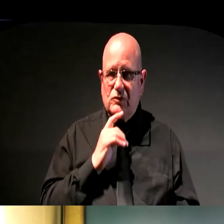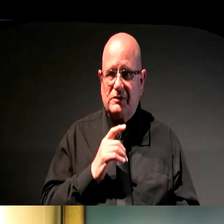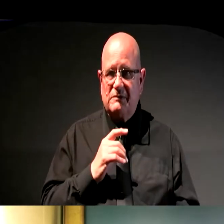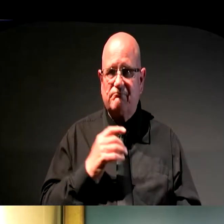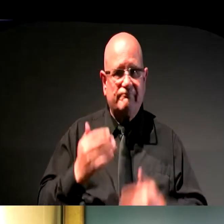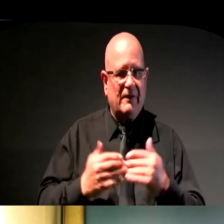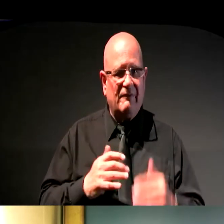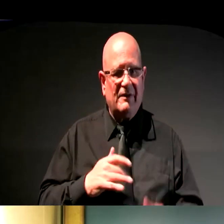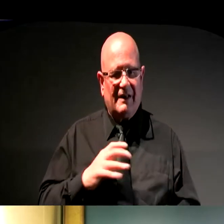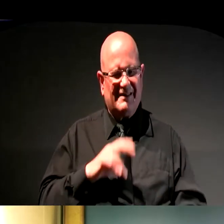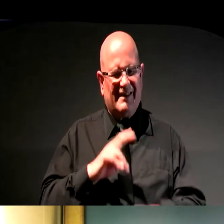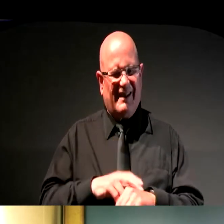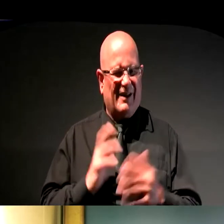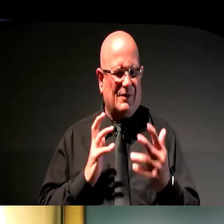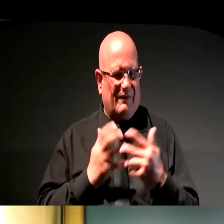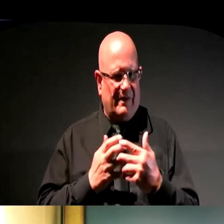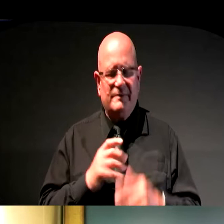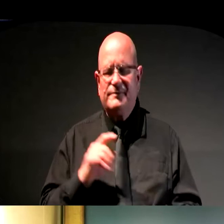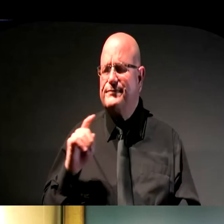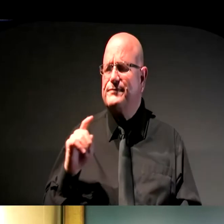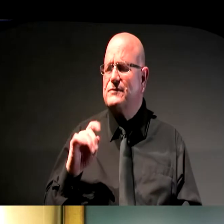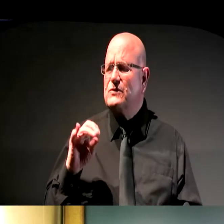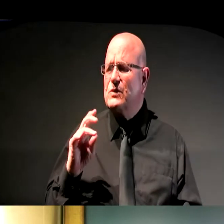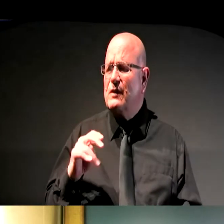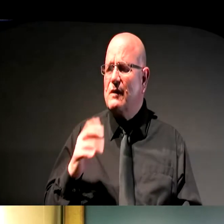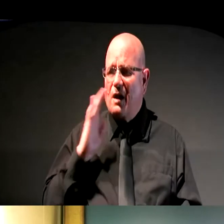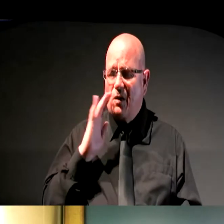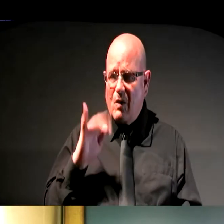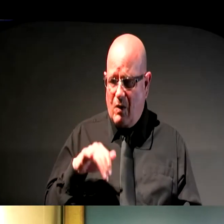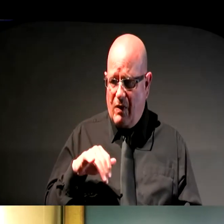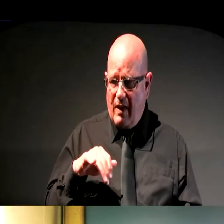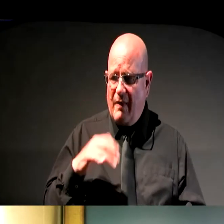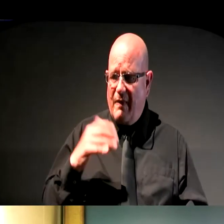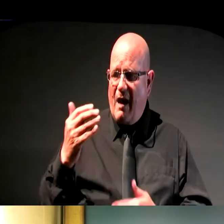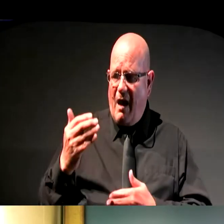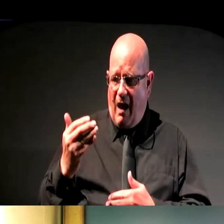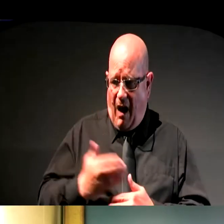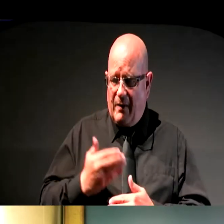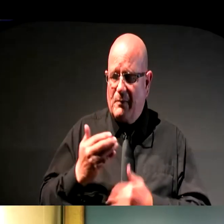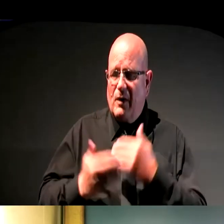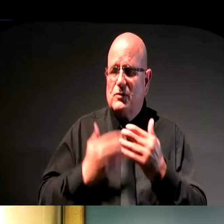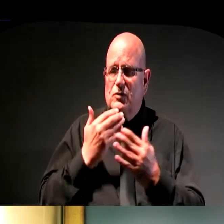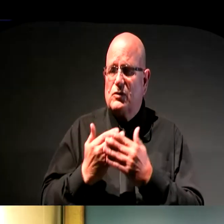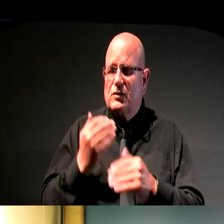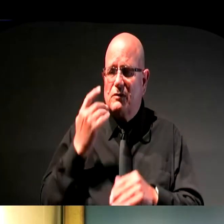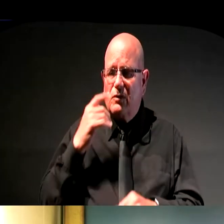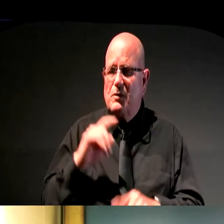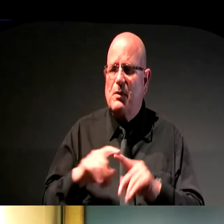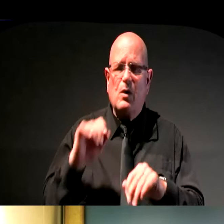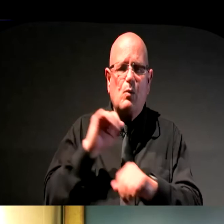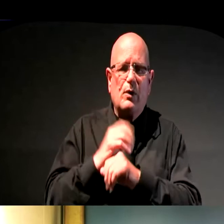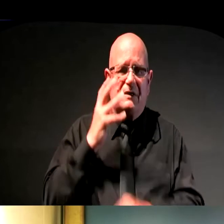fit. Jordan, I know the hiring process worked well for you, but what has your work experience been